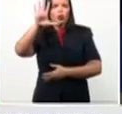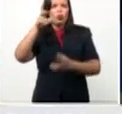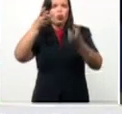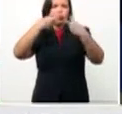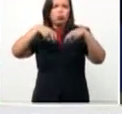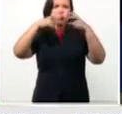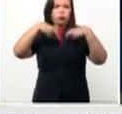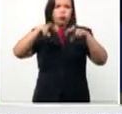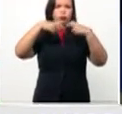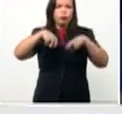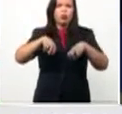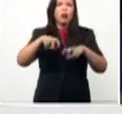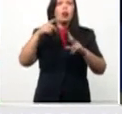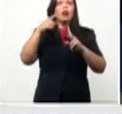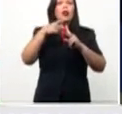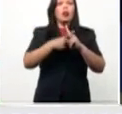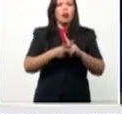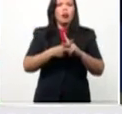Engineering Center